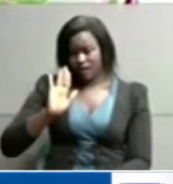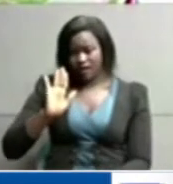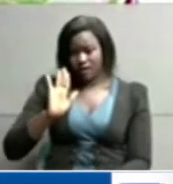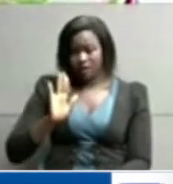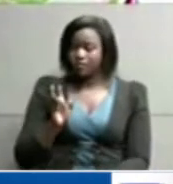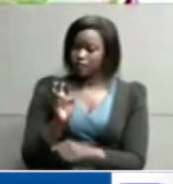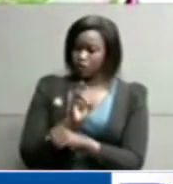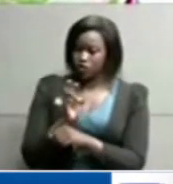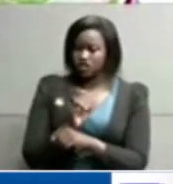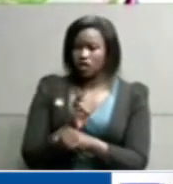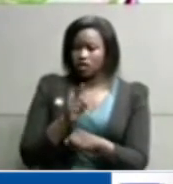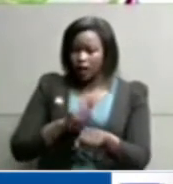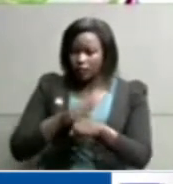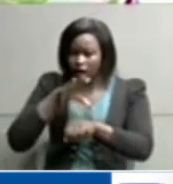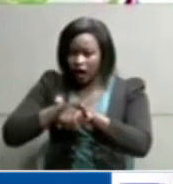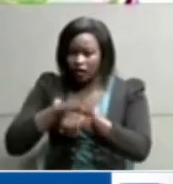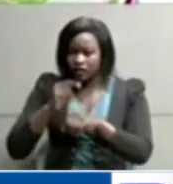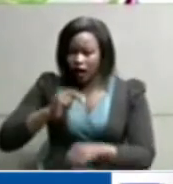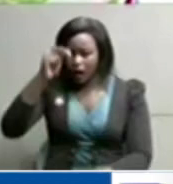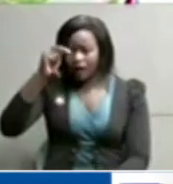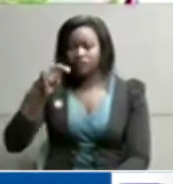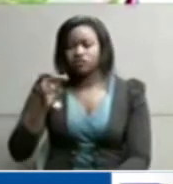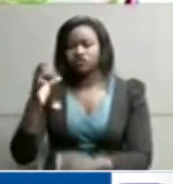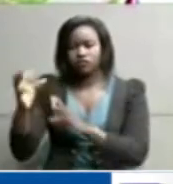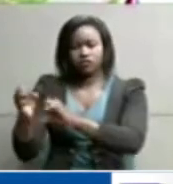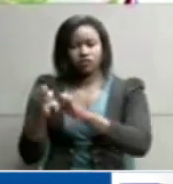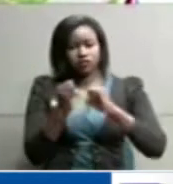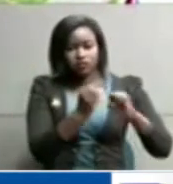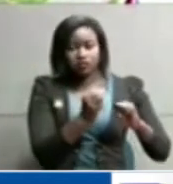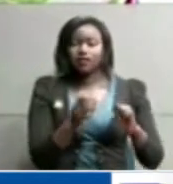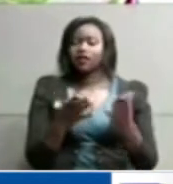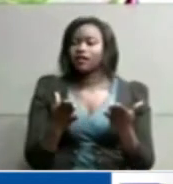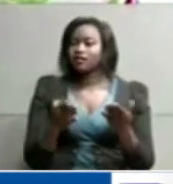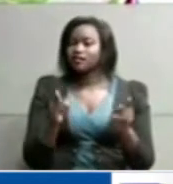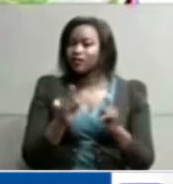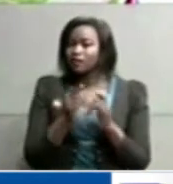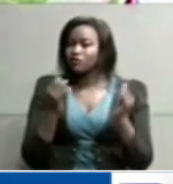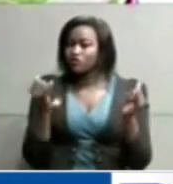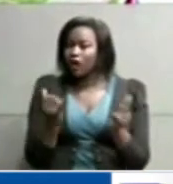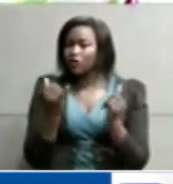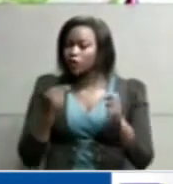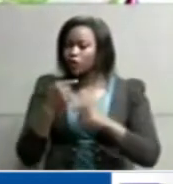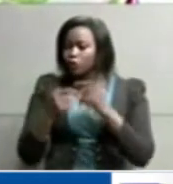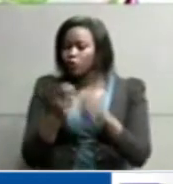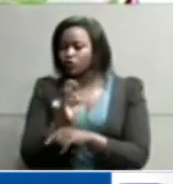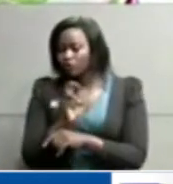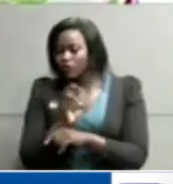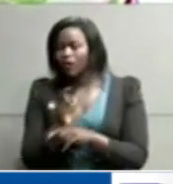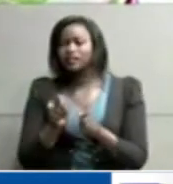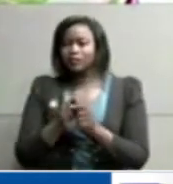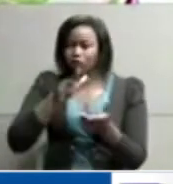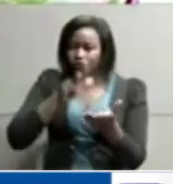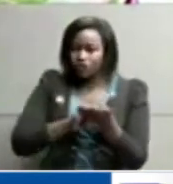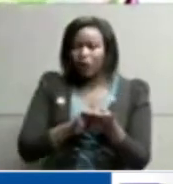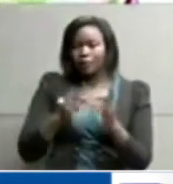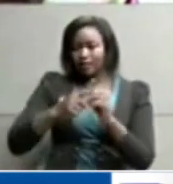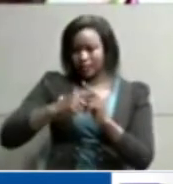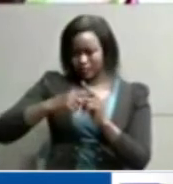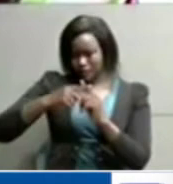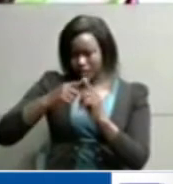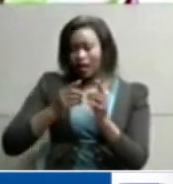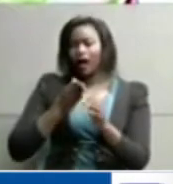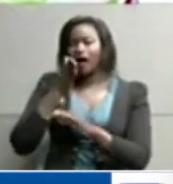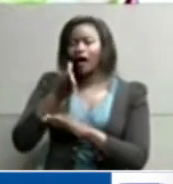and put him aside and did him again. They confirmed temperature, then they took him now